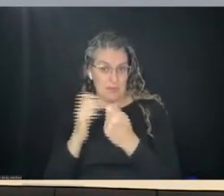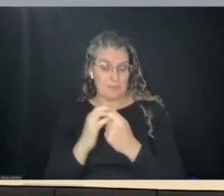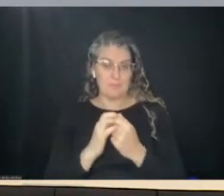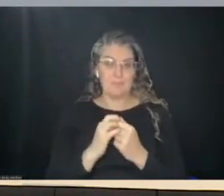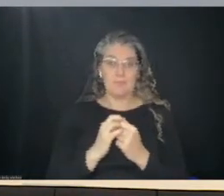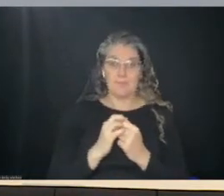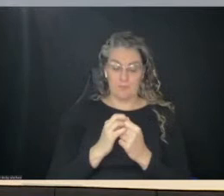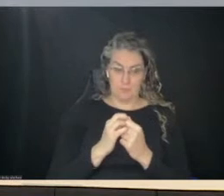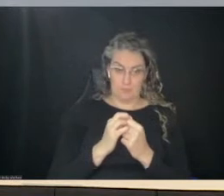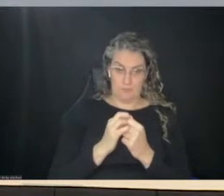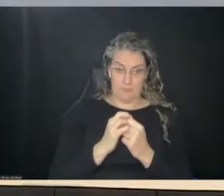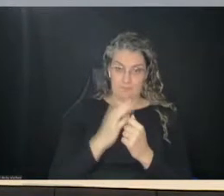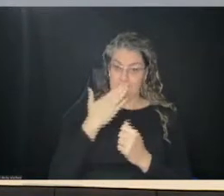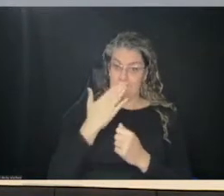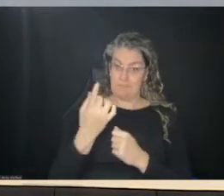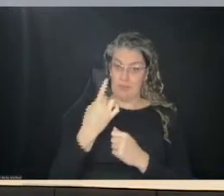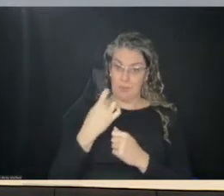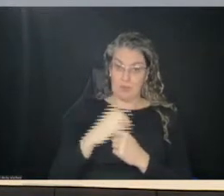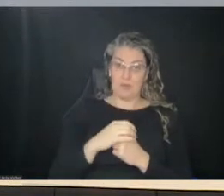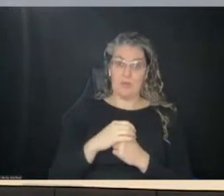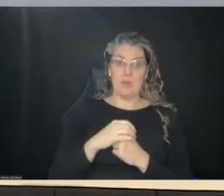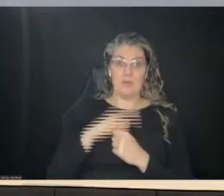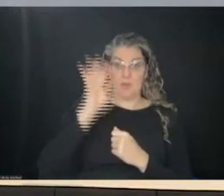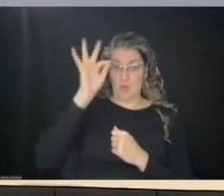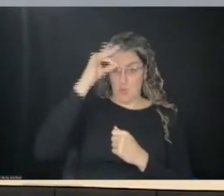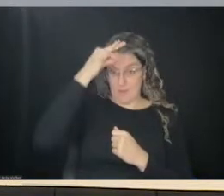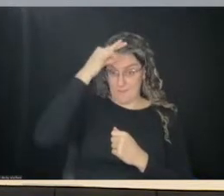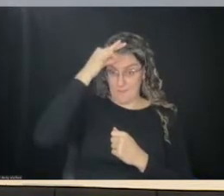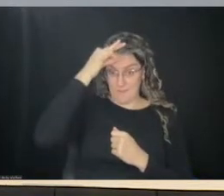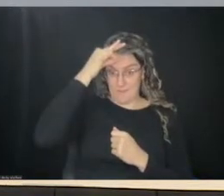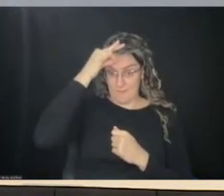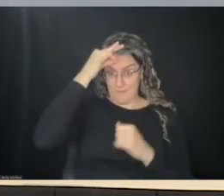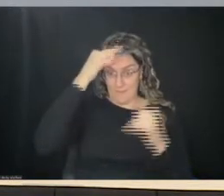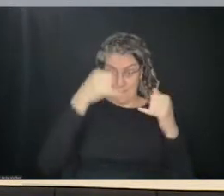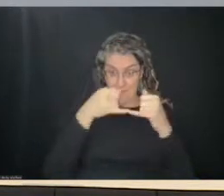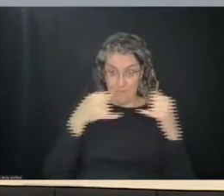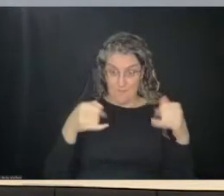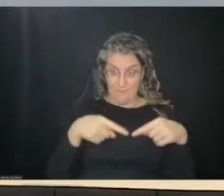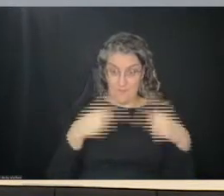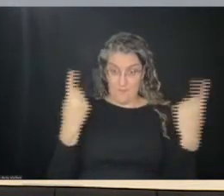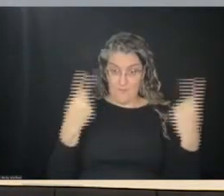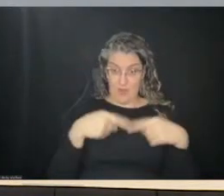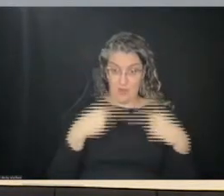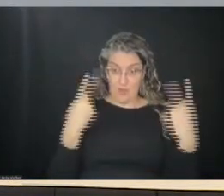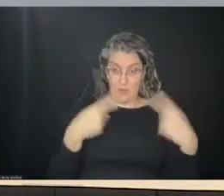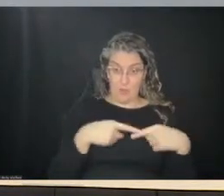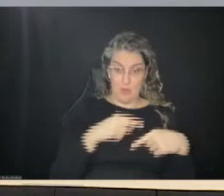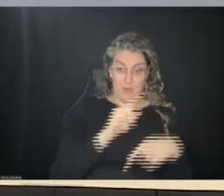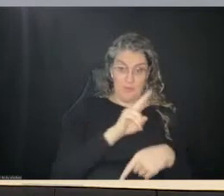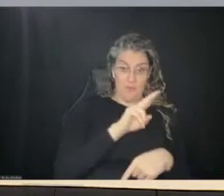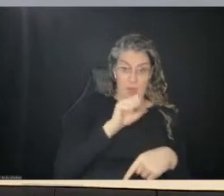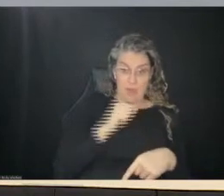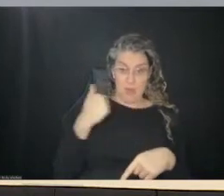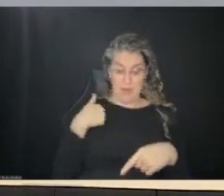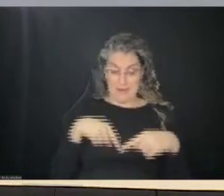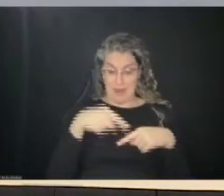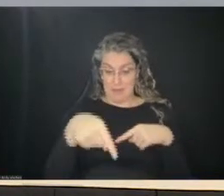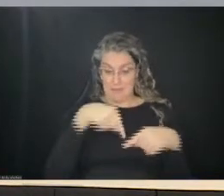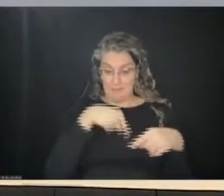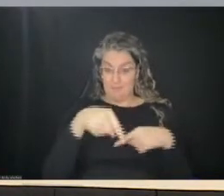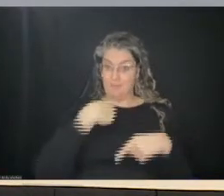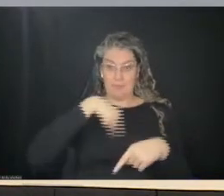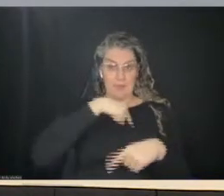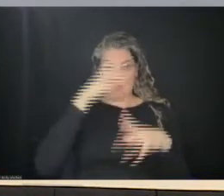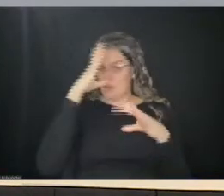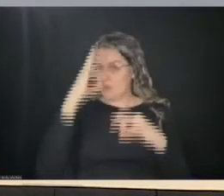when the federal border opens to, and that's a decision, of course, that's not ours to make,